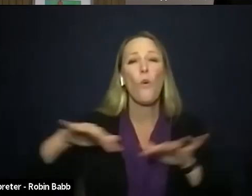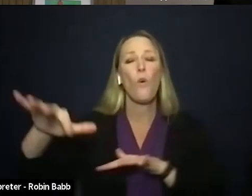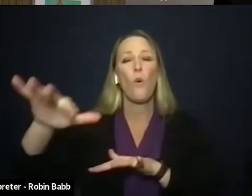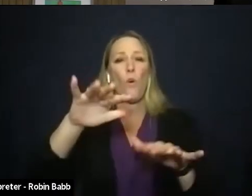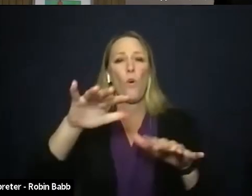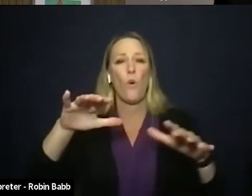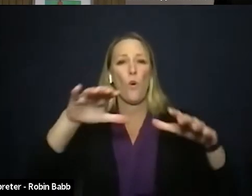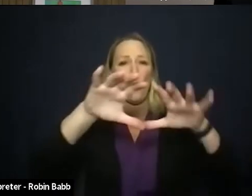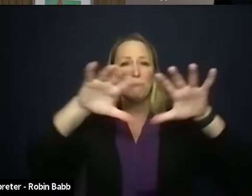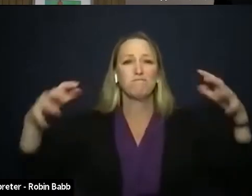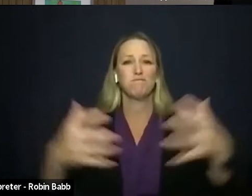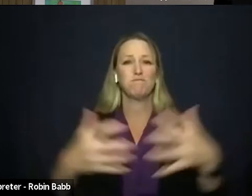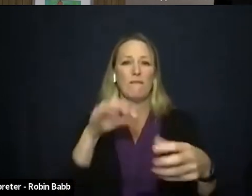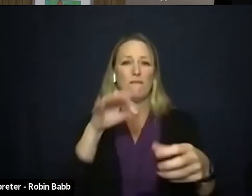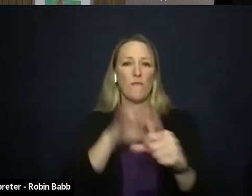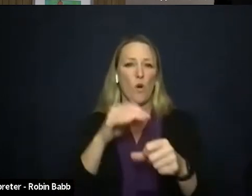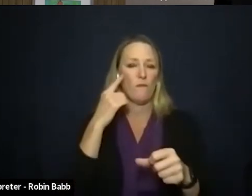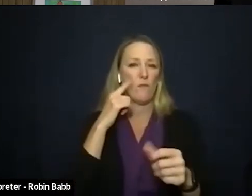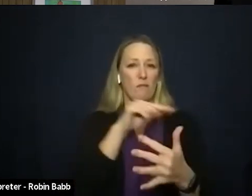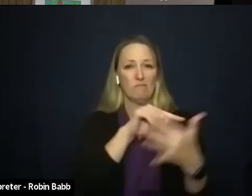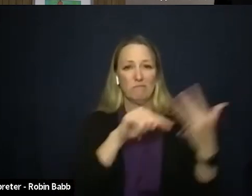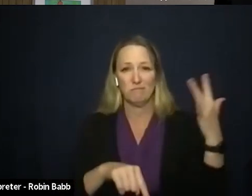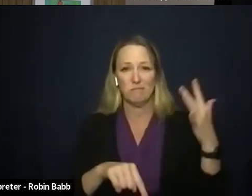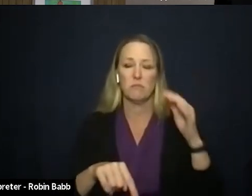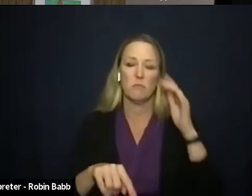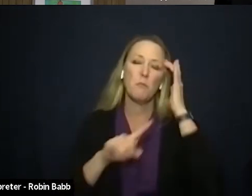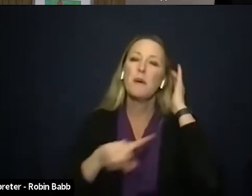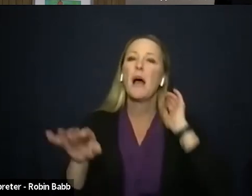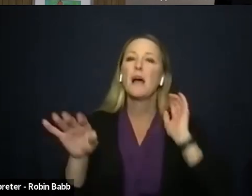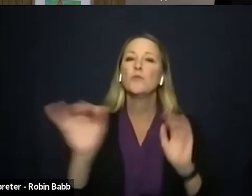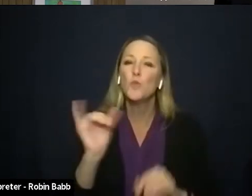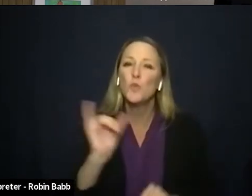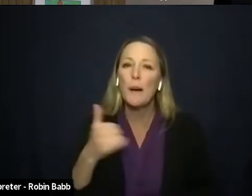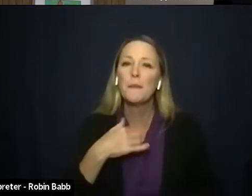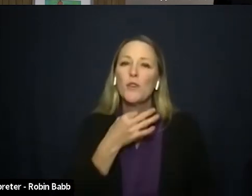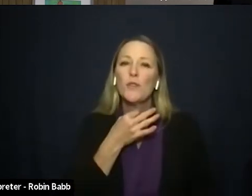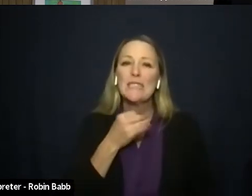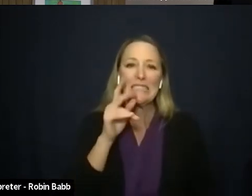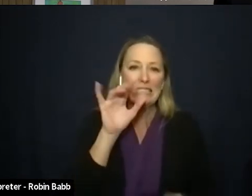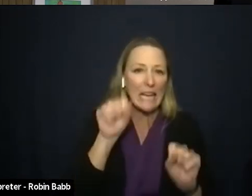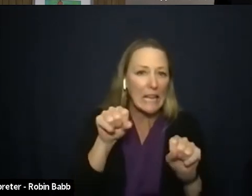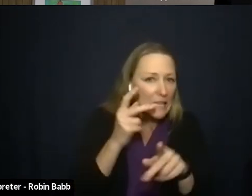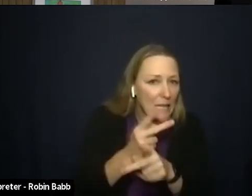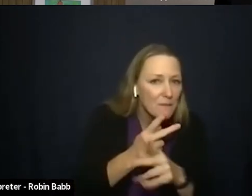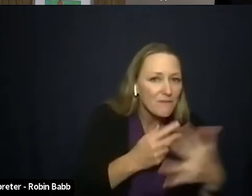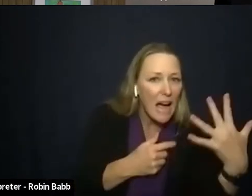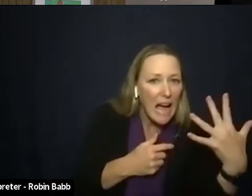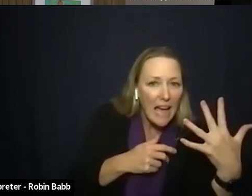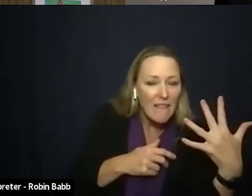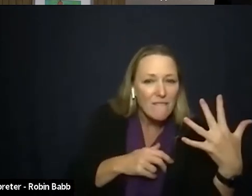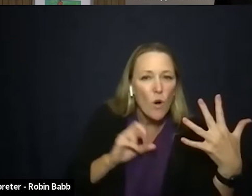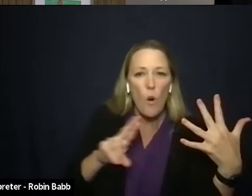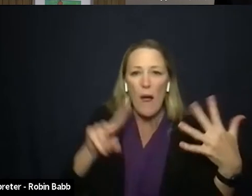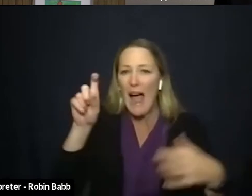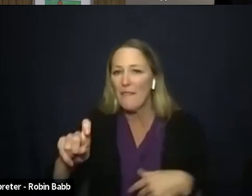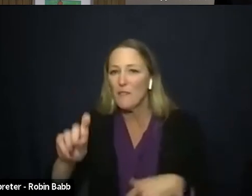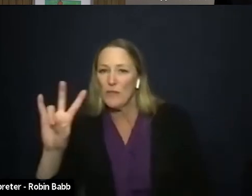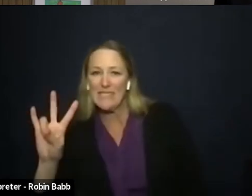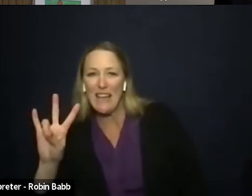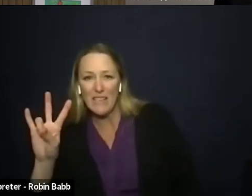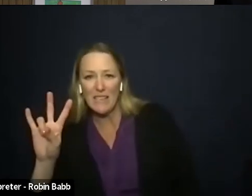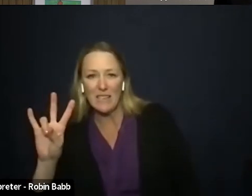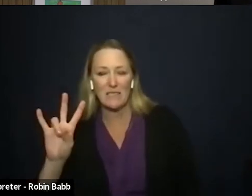five trustees right with five trustees if we did decide on one of these maps could we stay with five